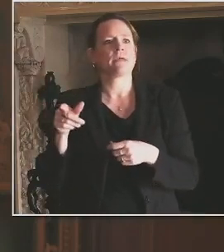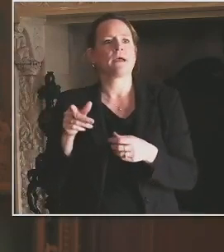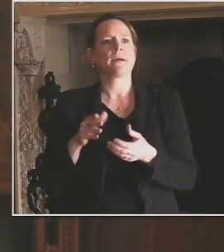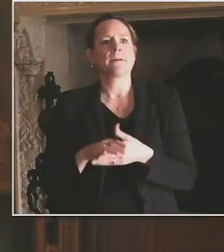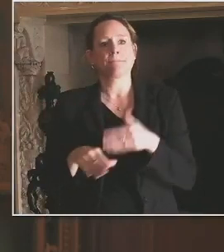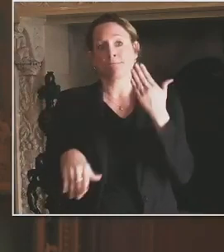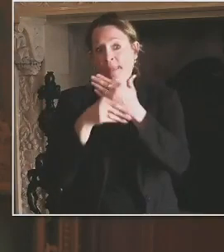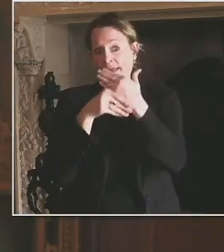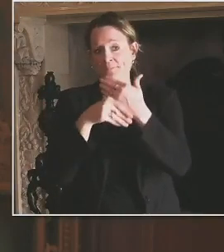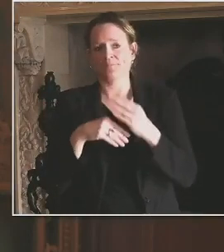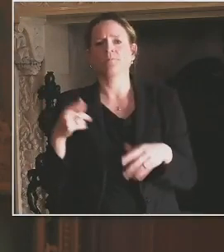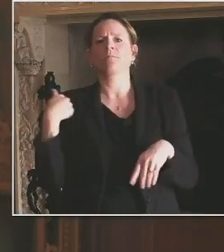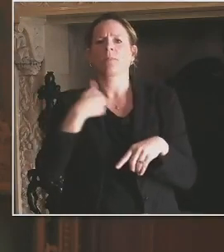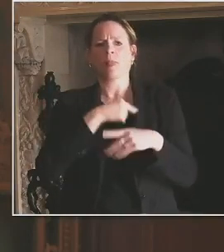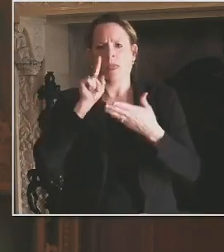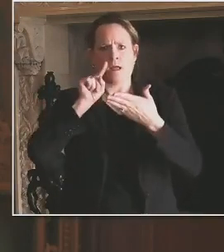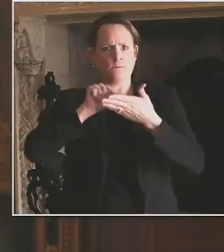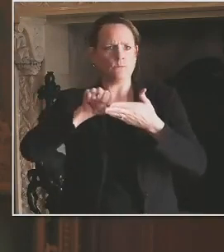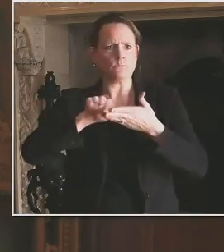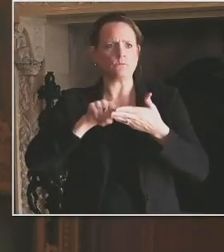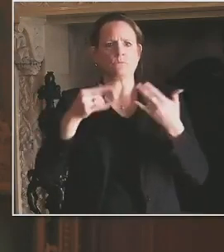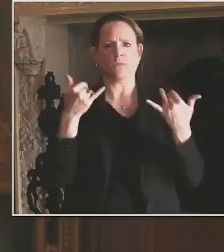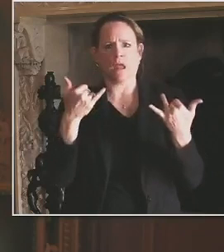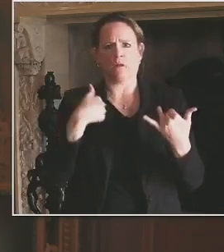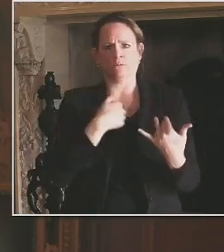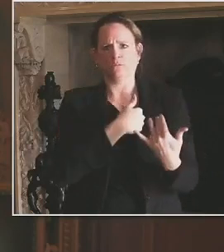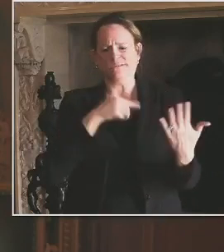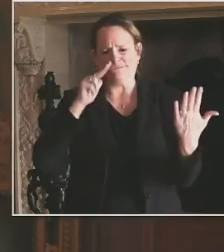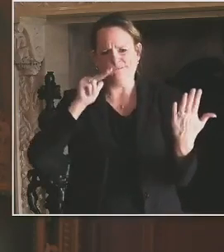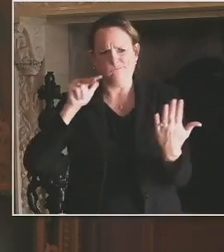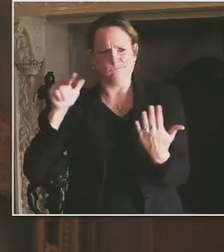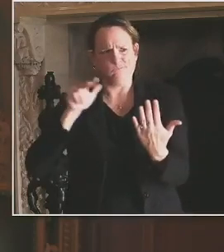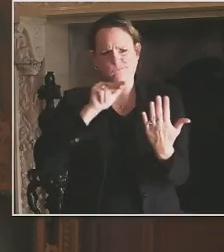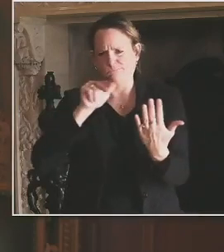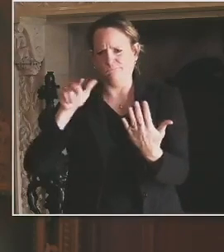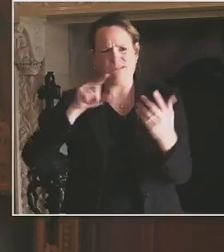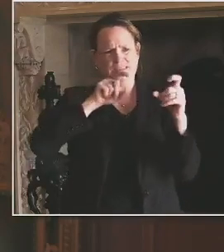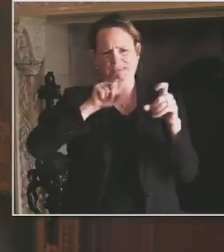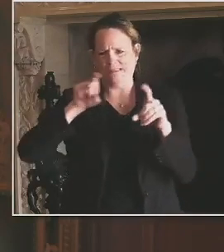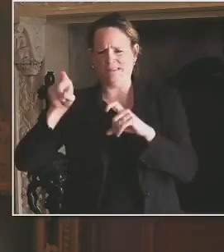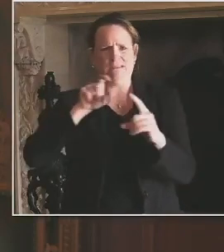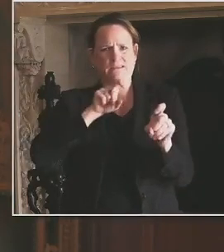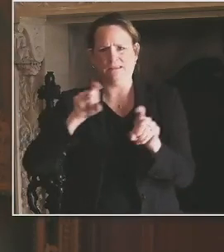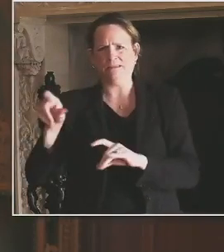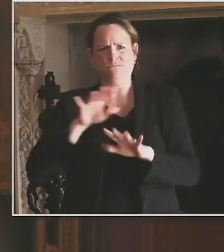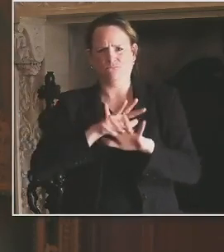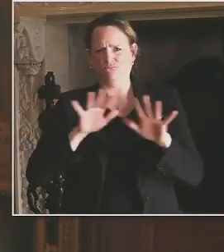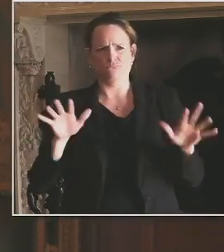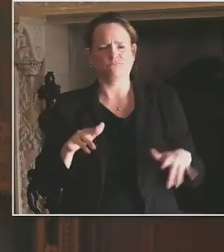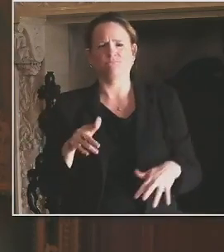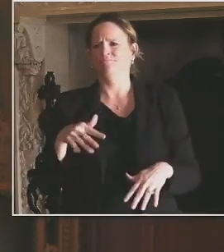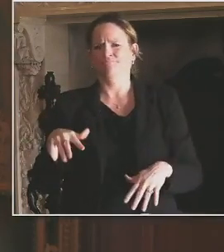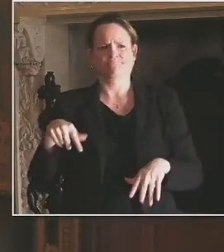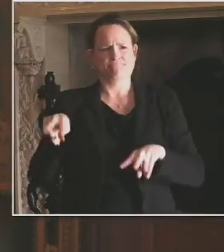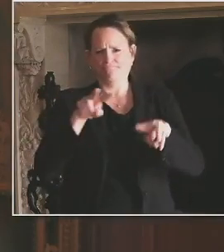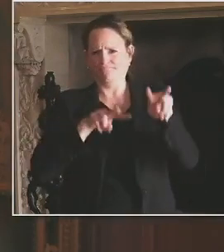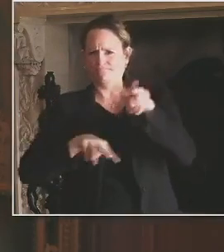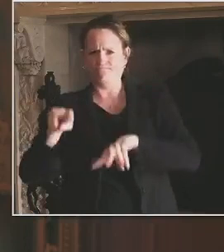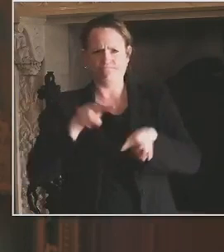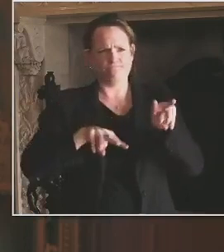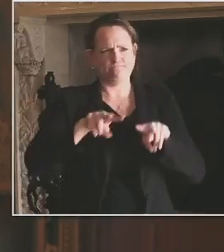So there's good reason to know on a population level how widespread has the epidemic